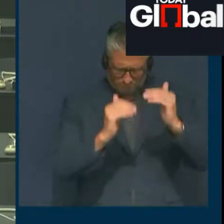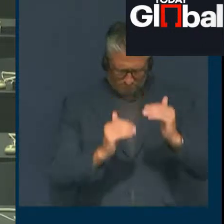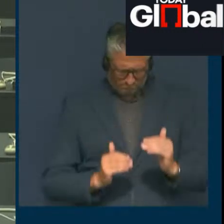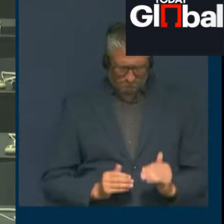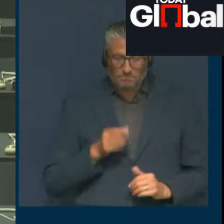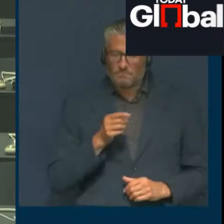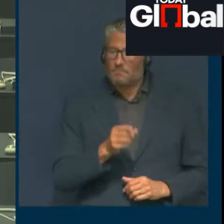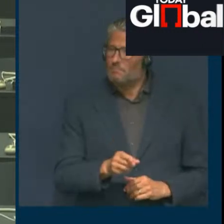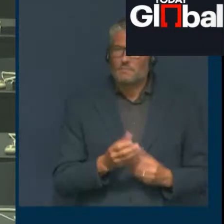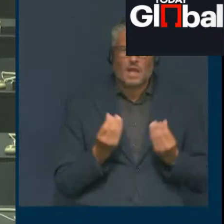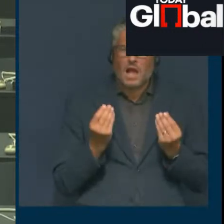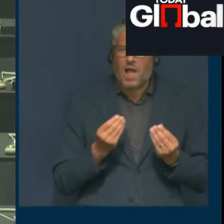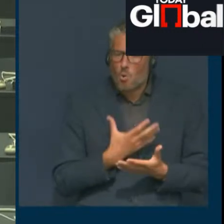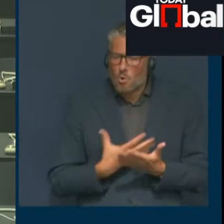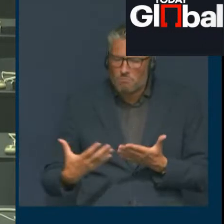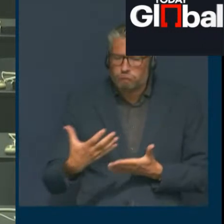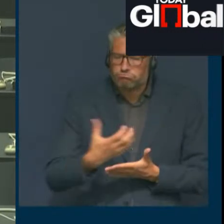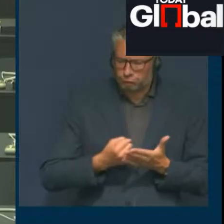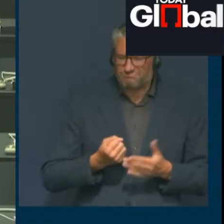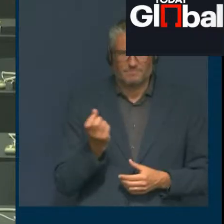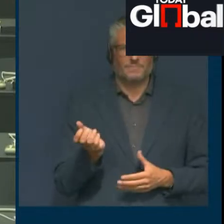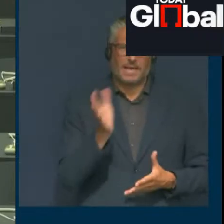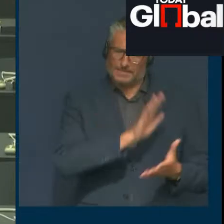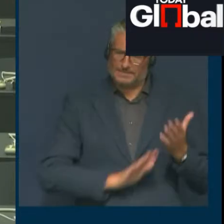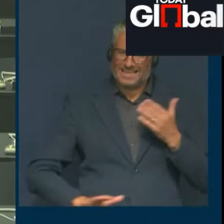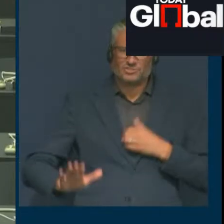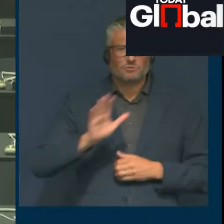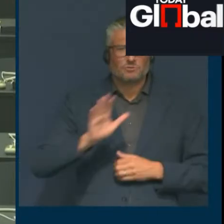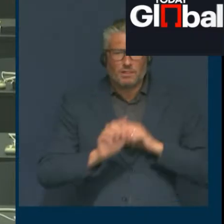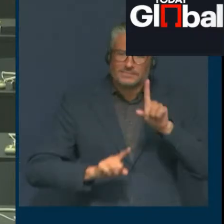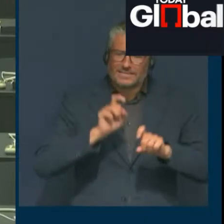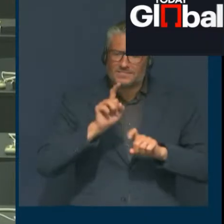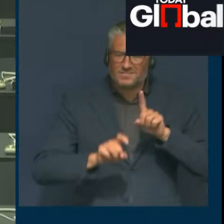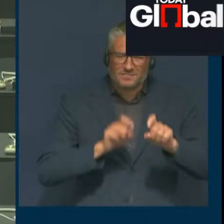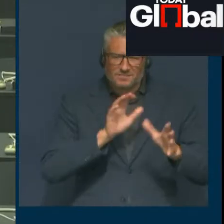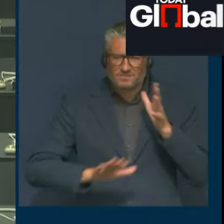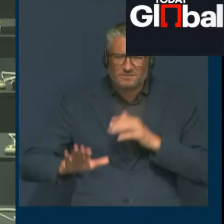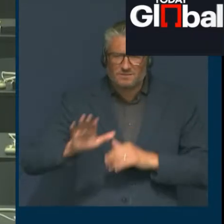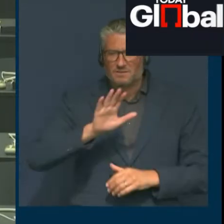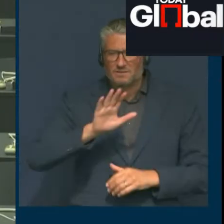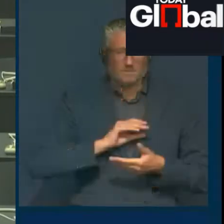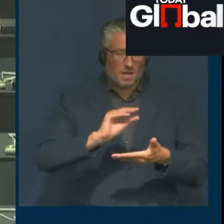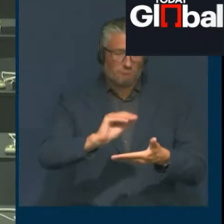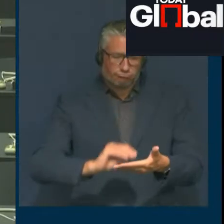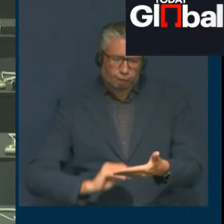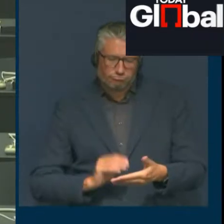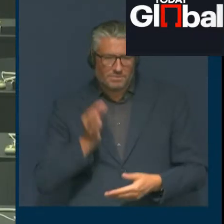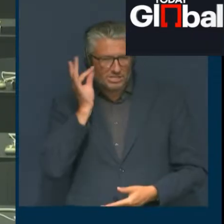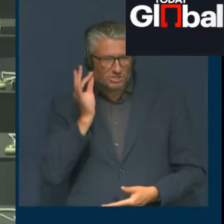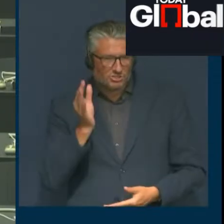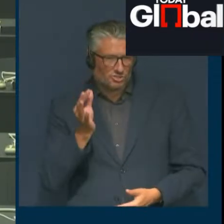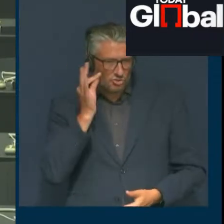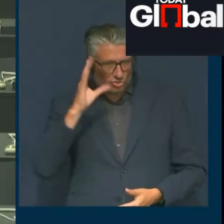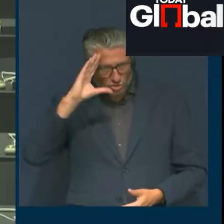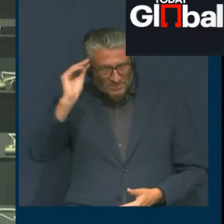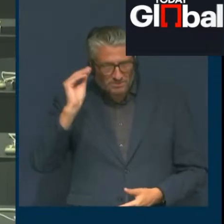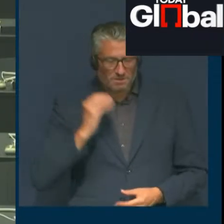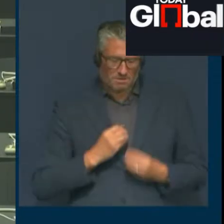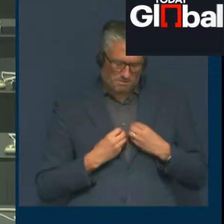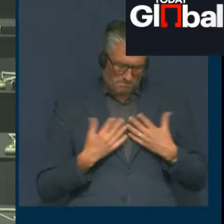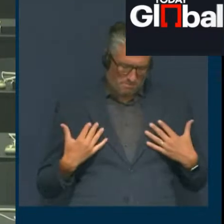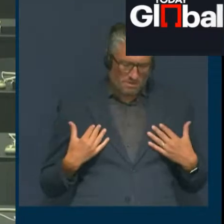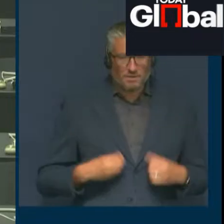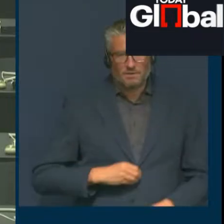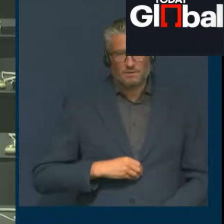census. We have disaggregated indicators based on gender, age, nationality, and